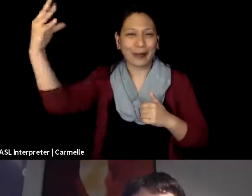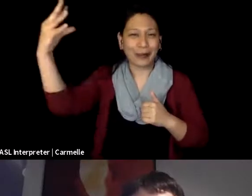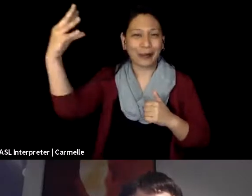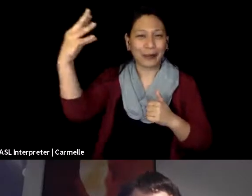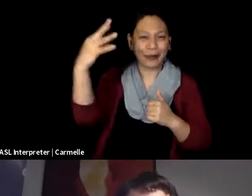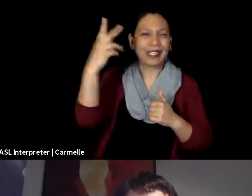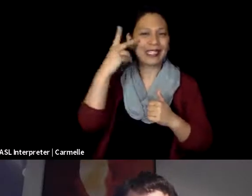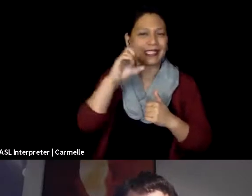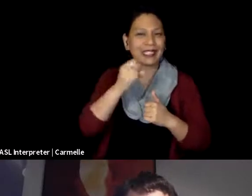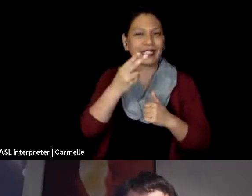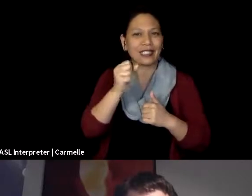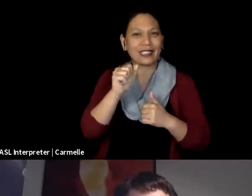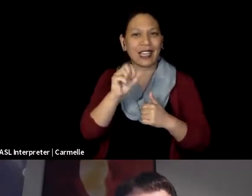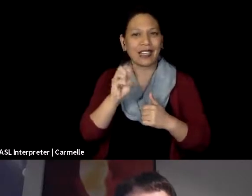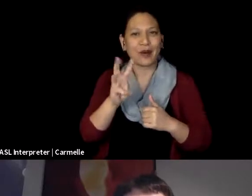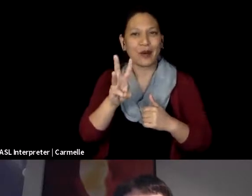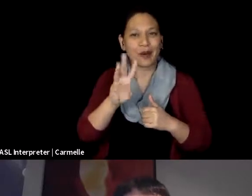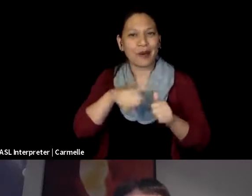the shadow of the window behind me.